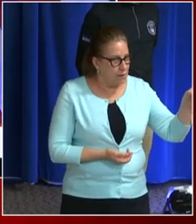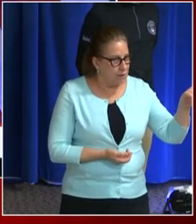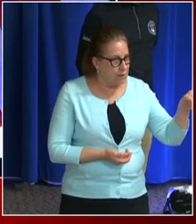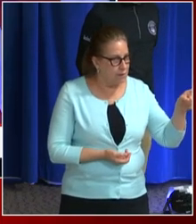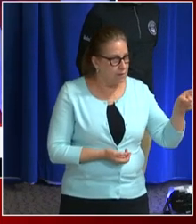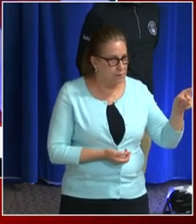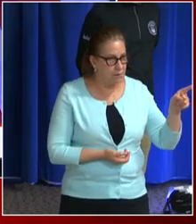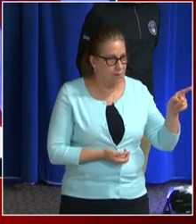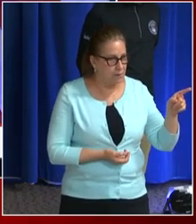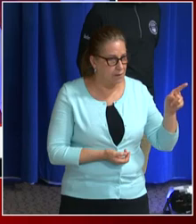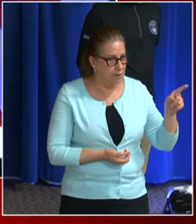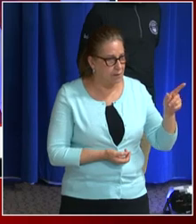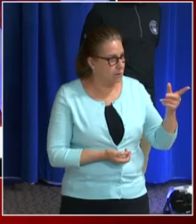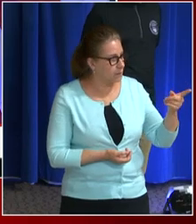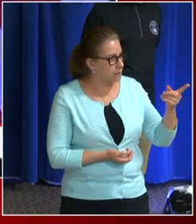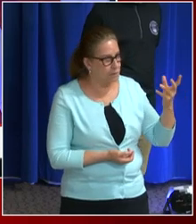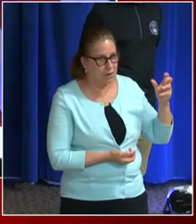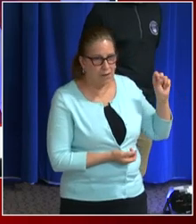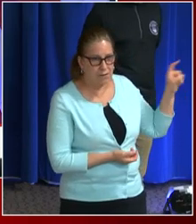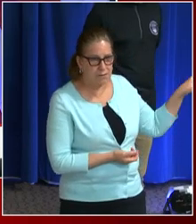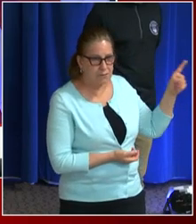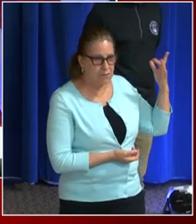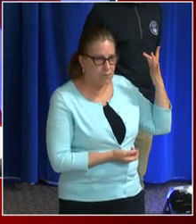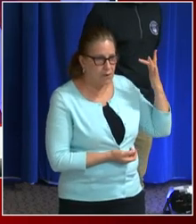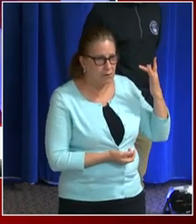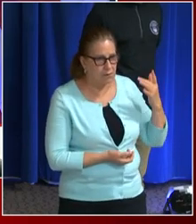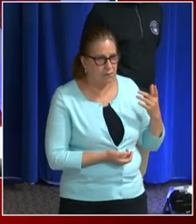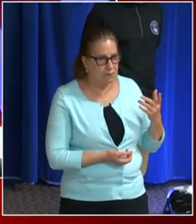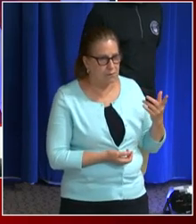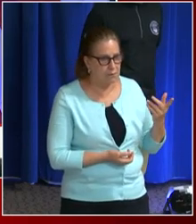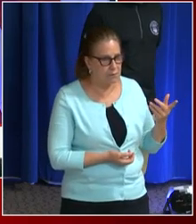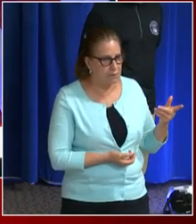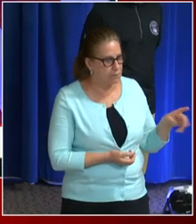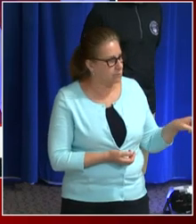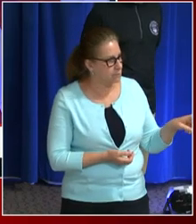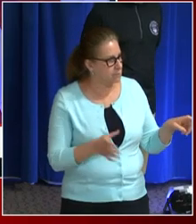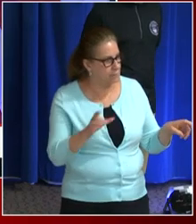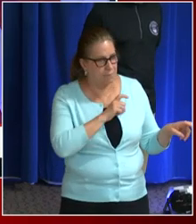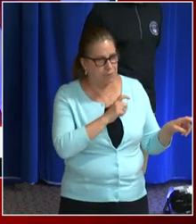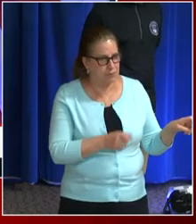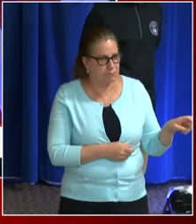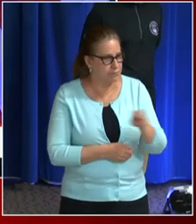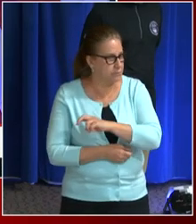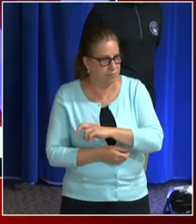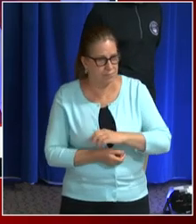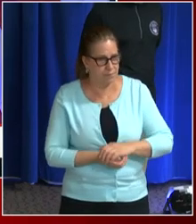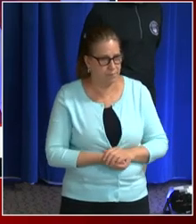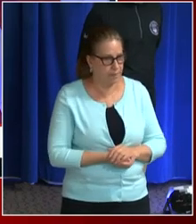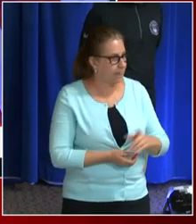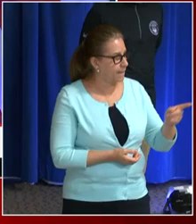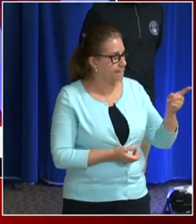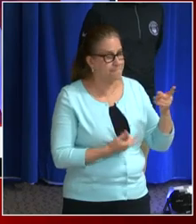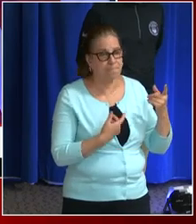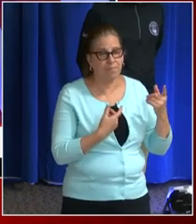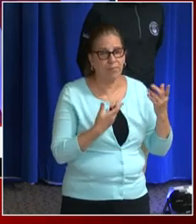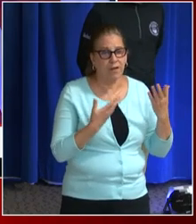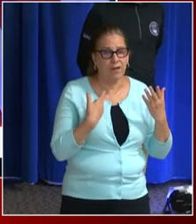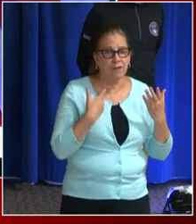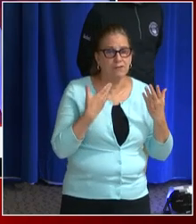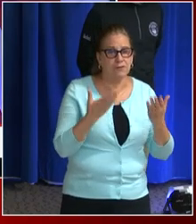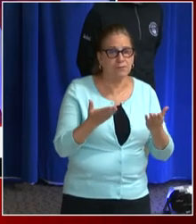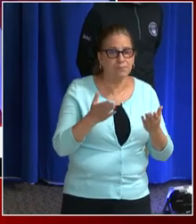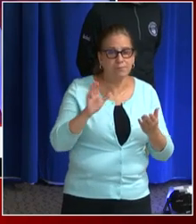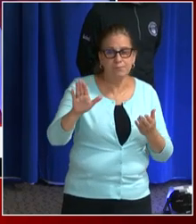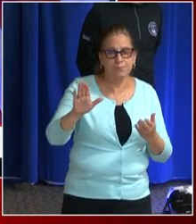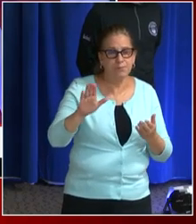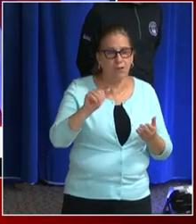what happened? Well, I might suggest that their officers shouldn't have been there in the first place. Yes. So, Chief,